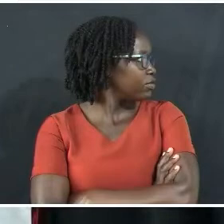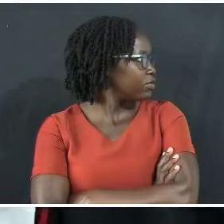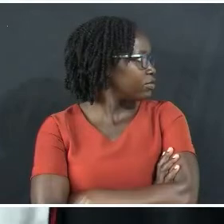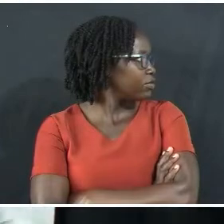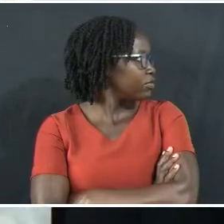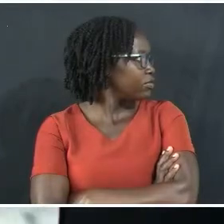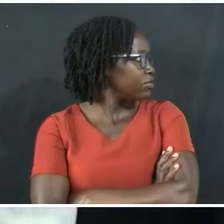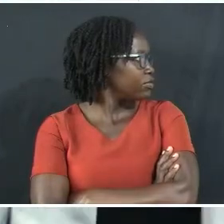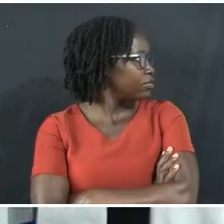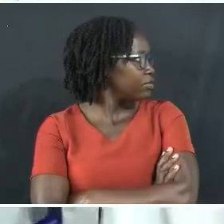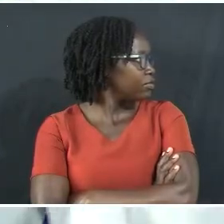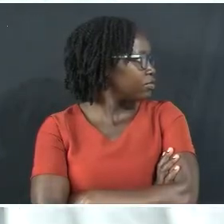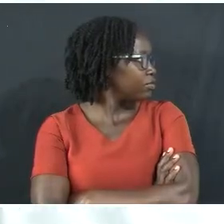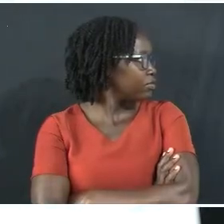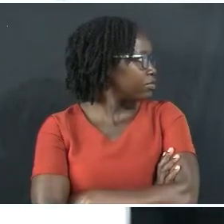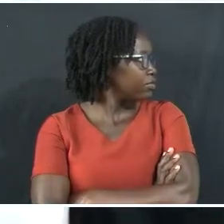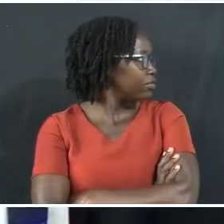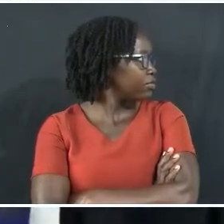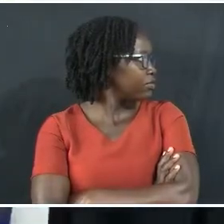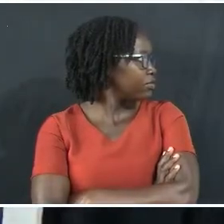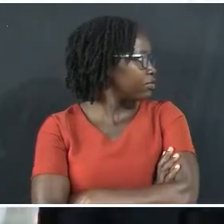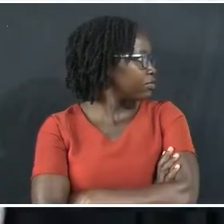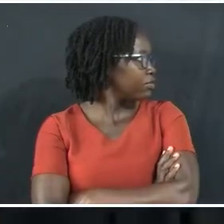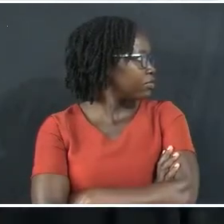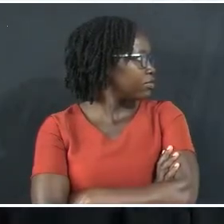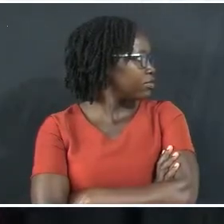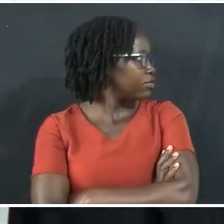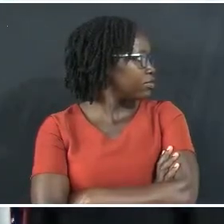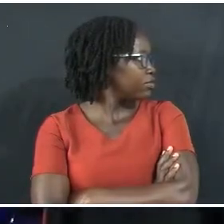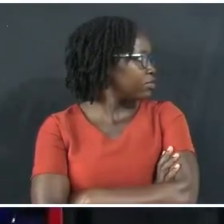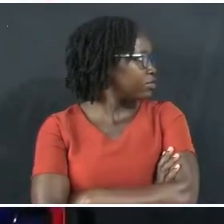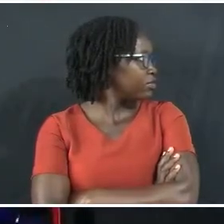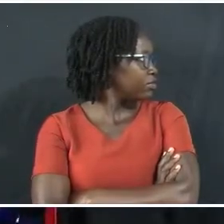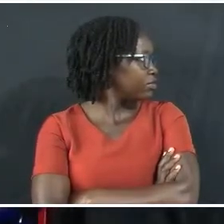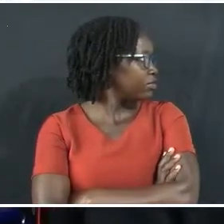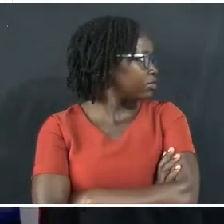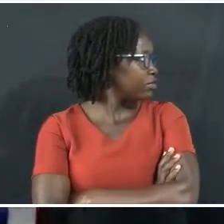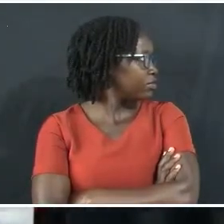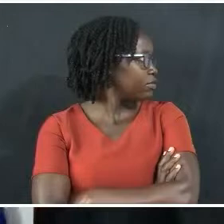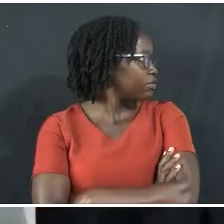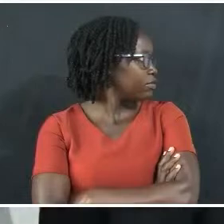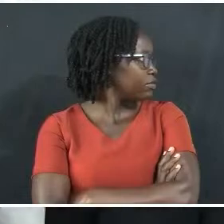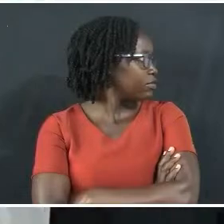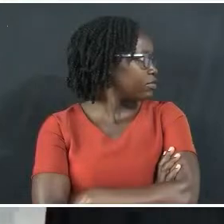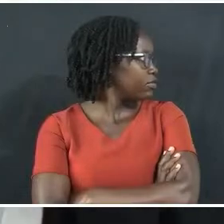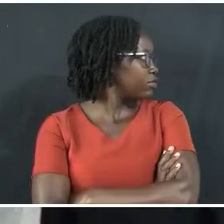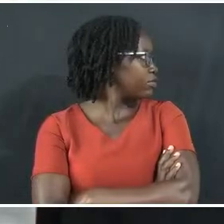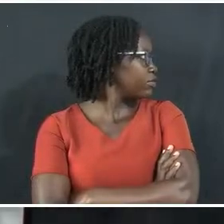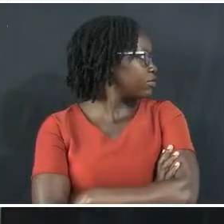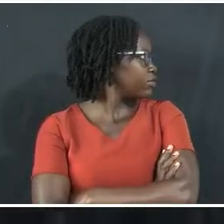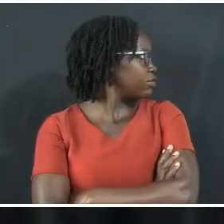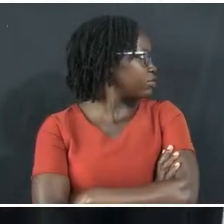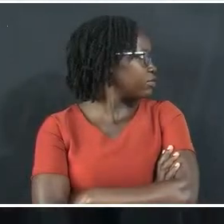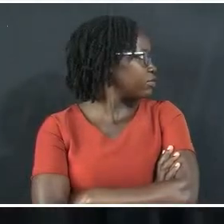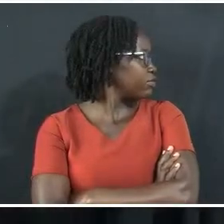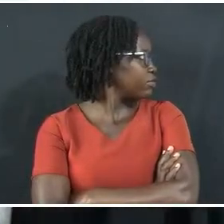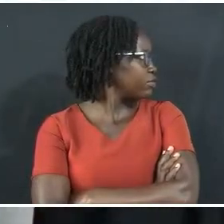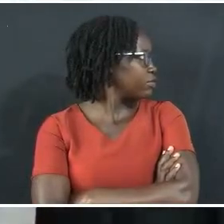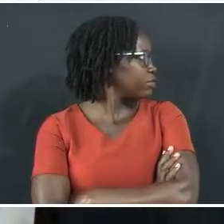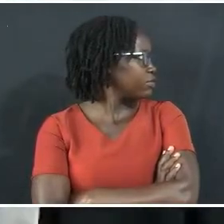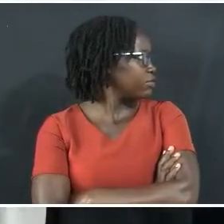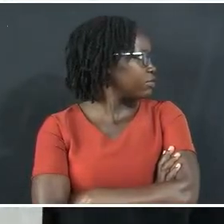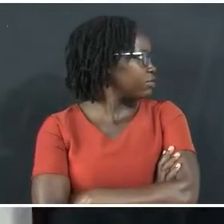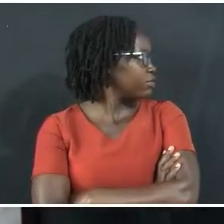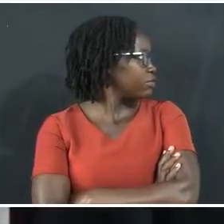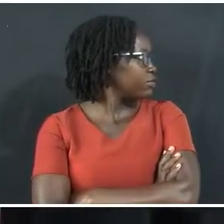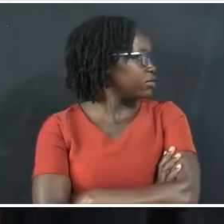Well done. Well done. Well done. Well done, good